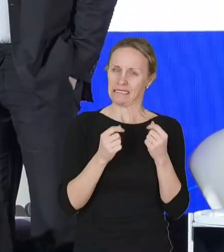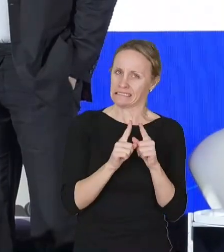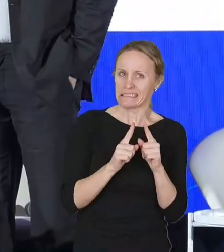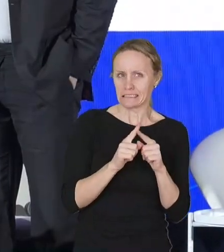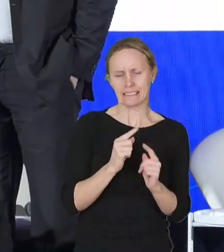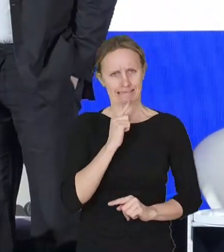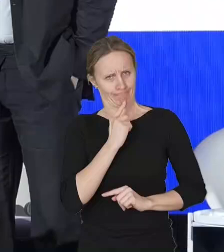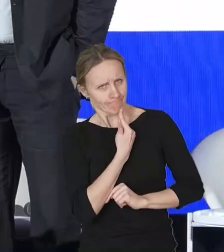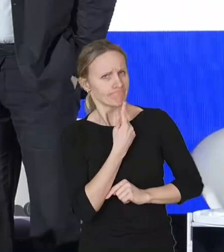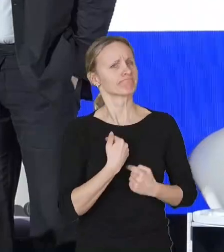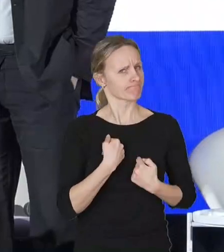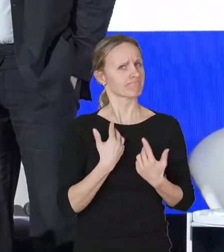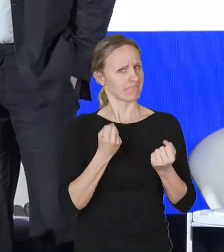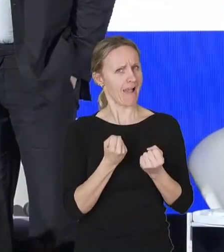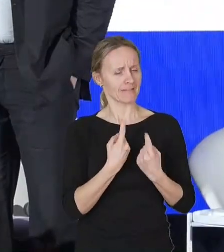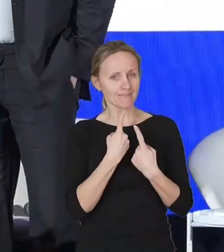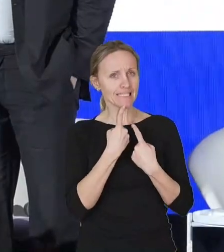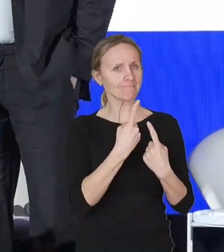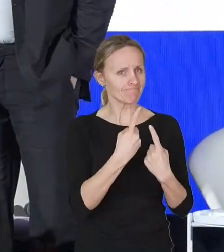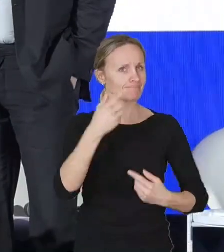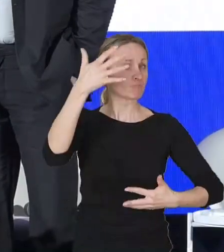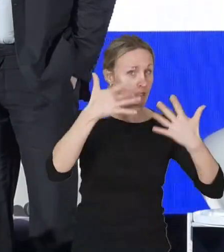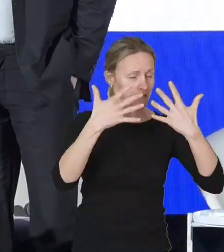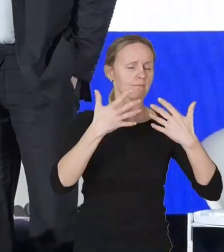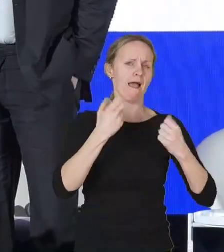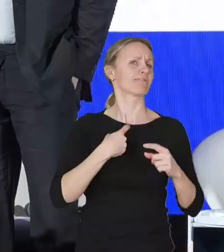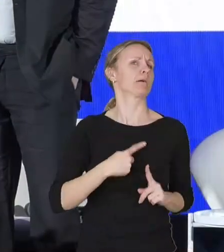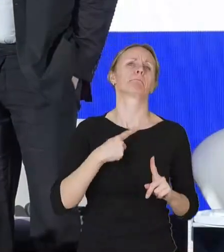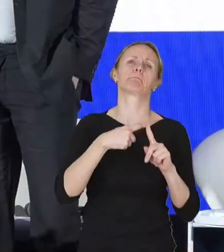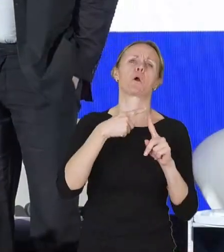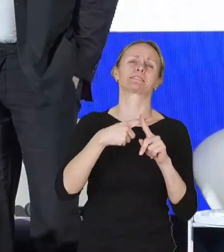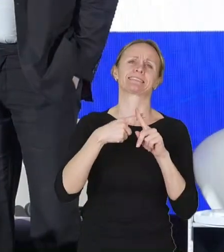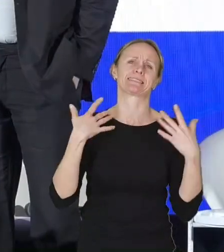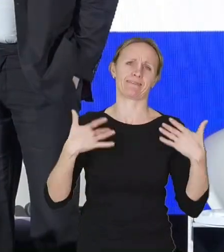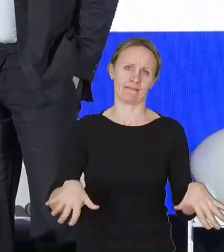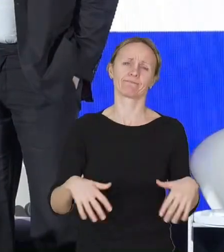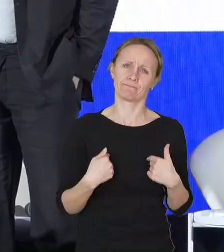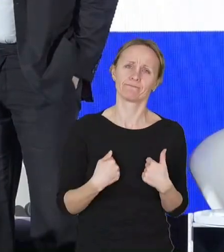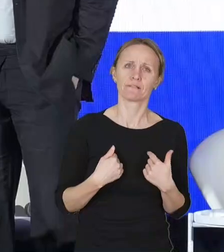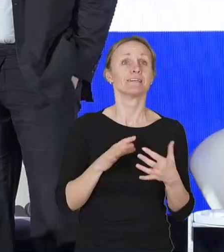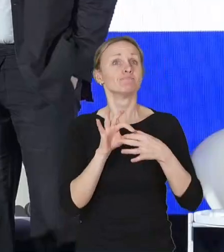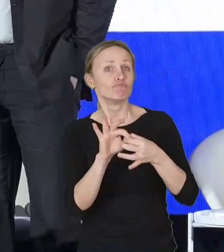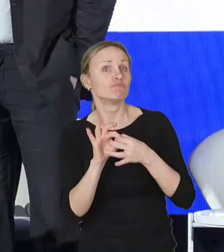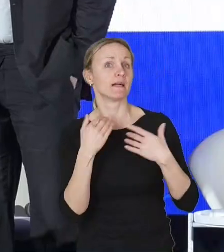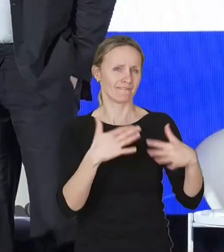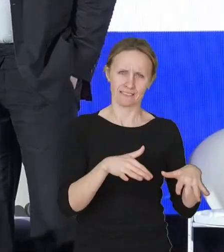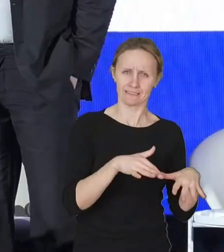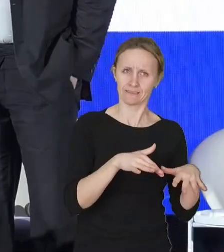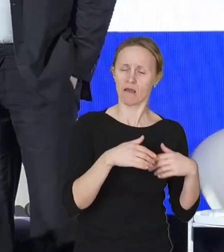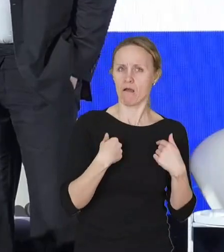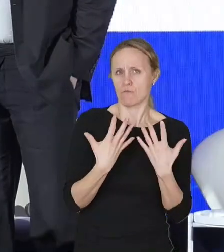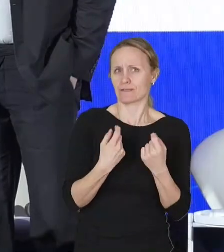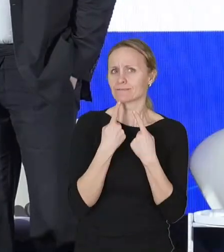provides a number of evidences. But on the other hand, if you go through the number of reports published last year, published in previous year, if